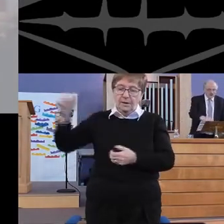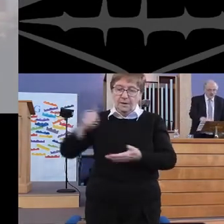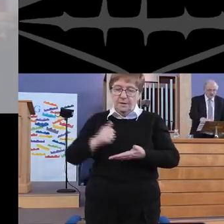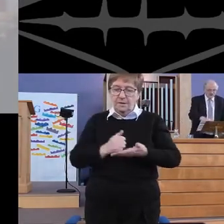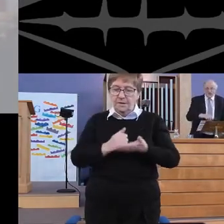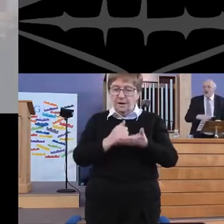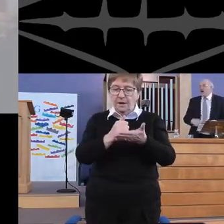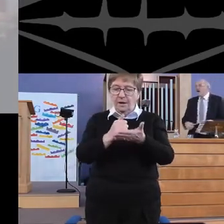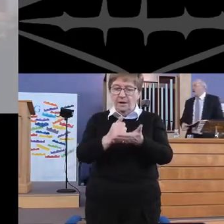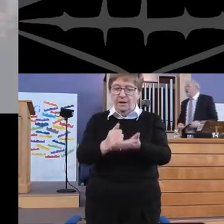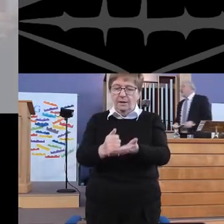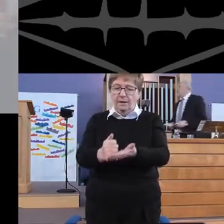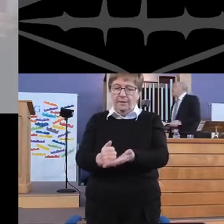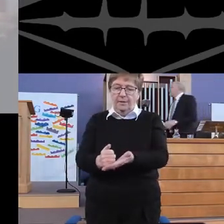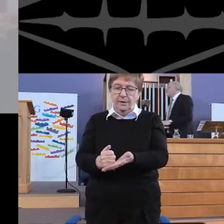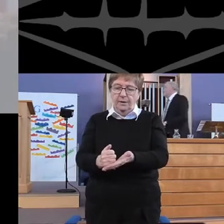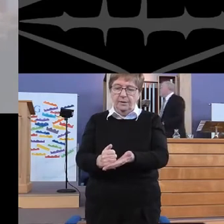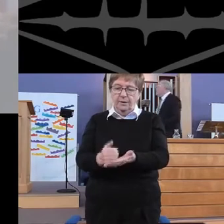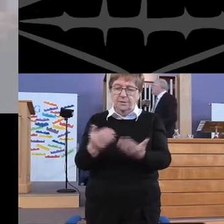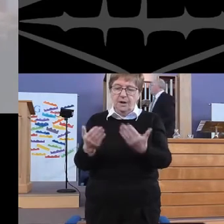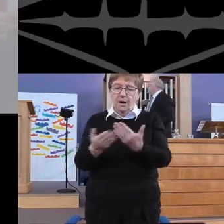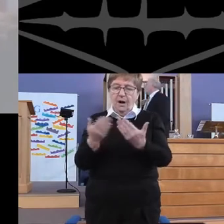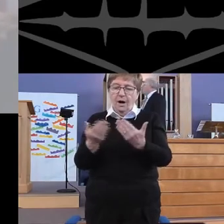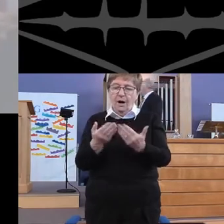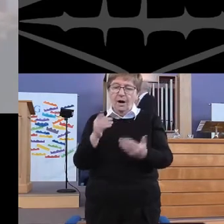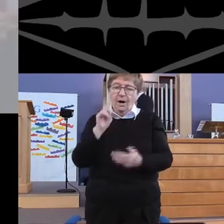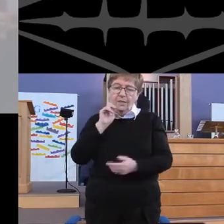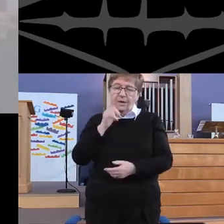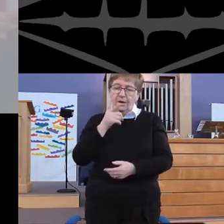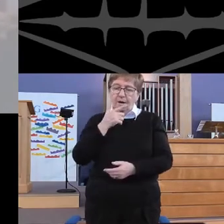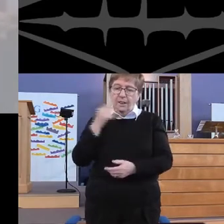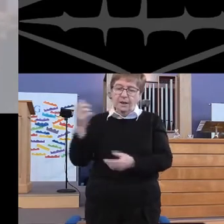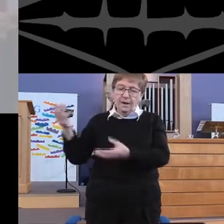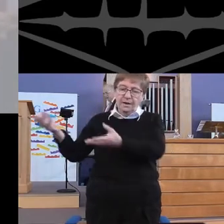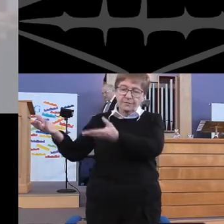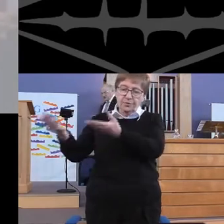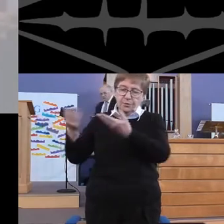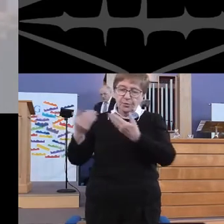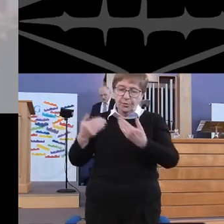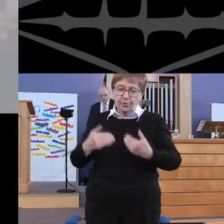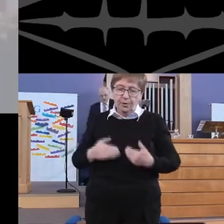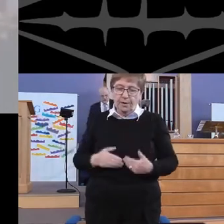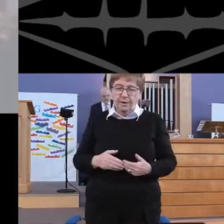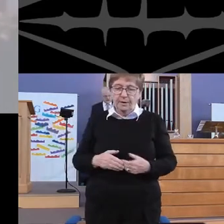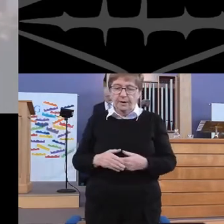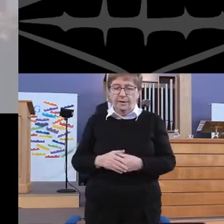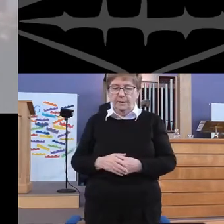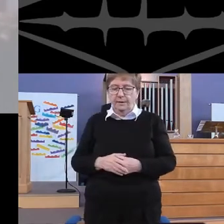Thank you.